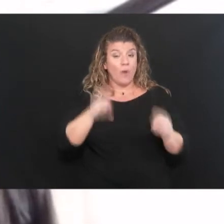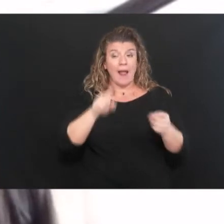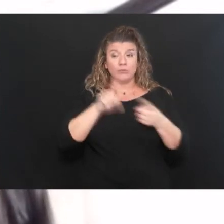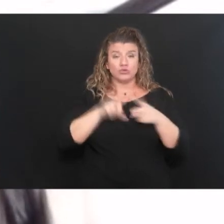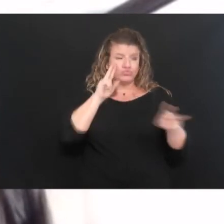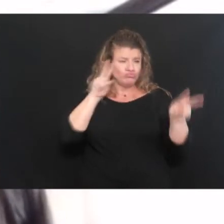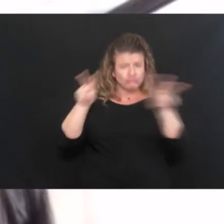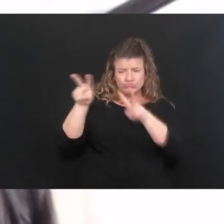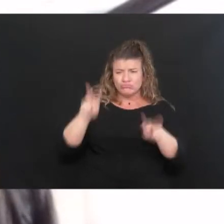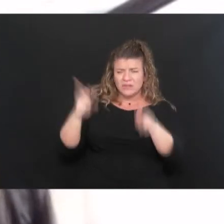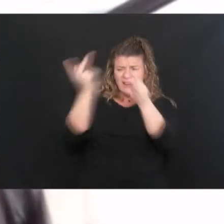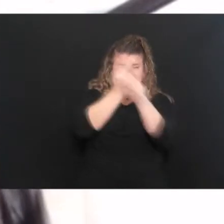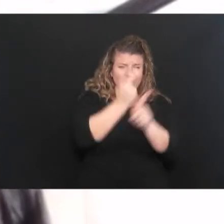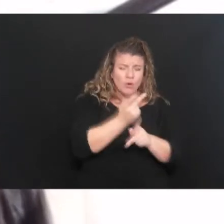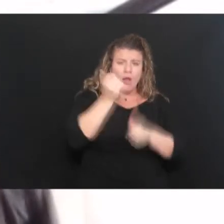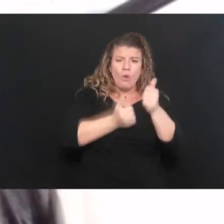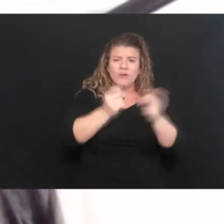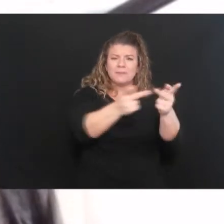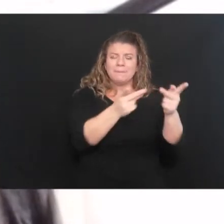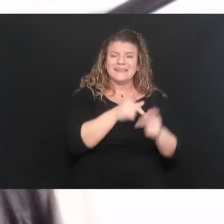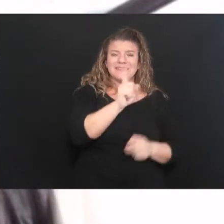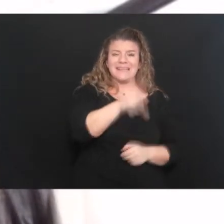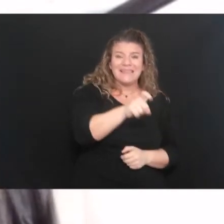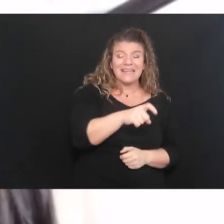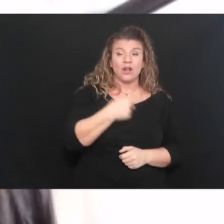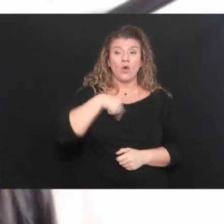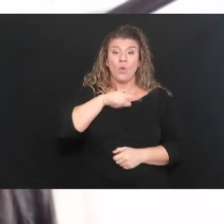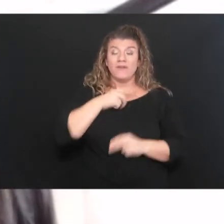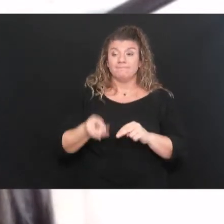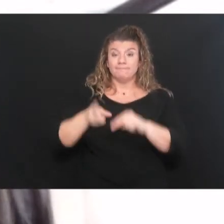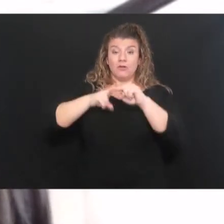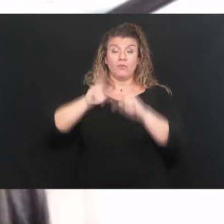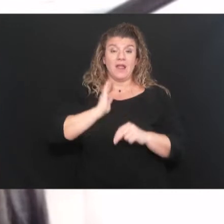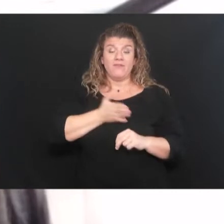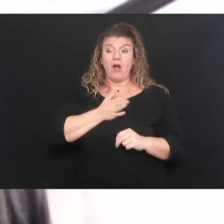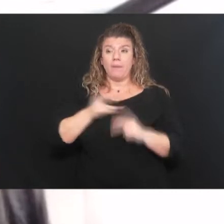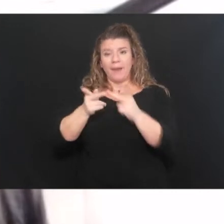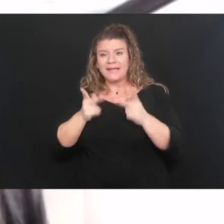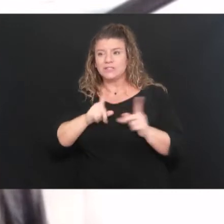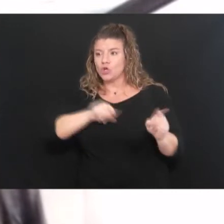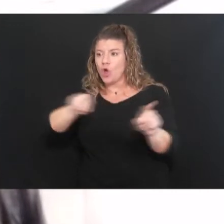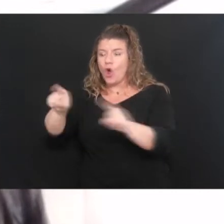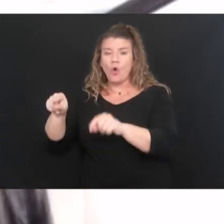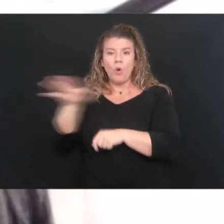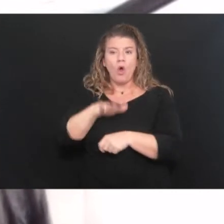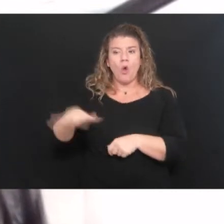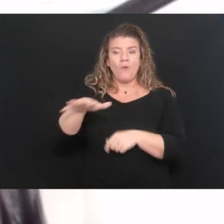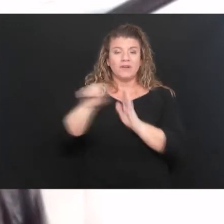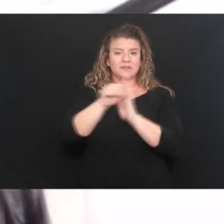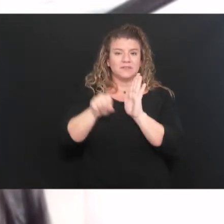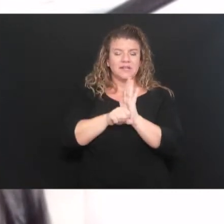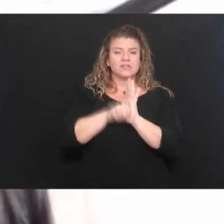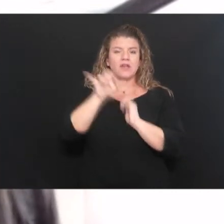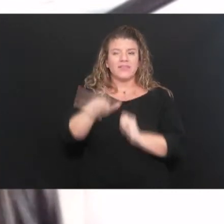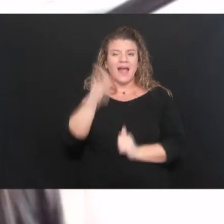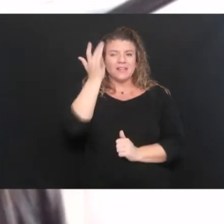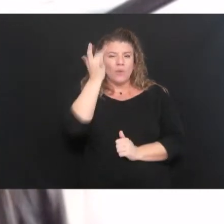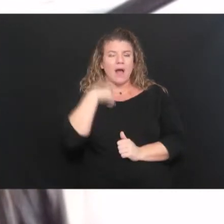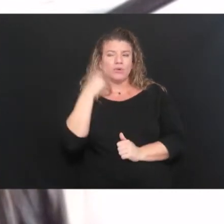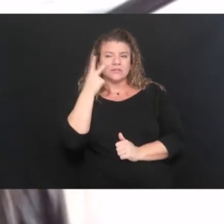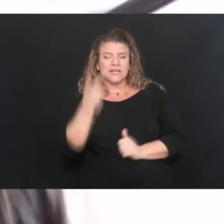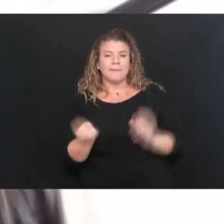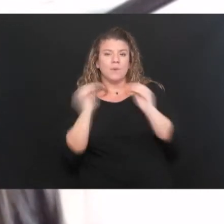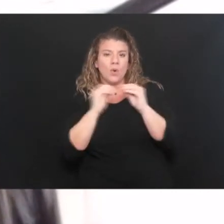it around to the different sites. We've also increased our sites around the state as well. I think that's also why you're hearing more need. So we